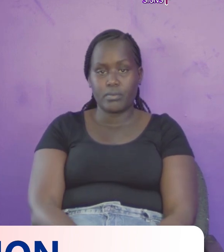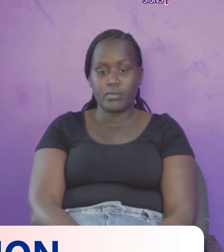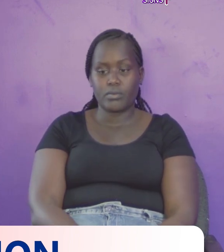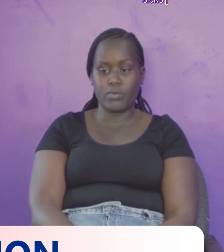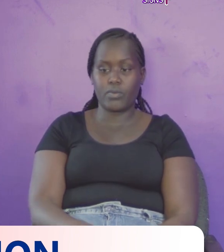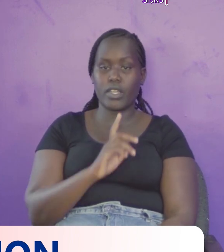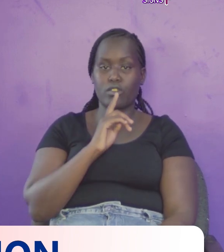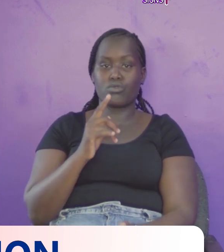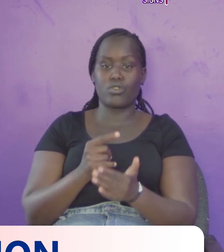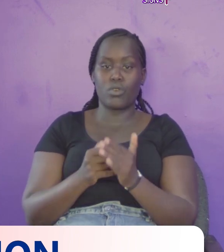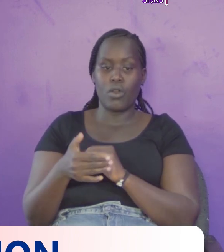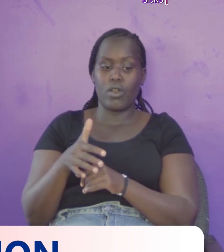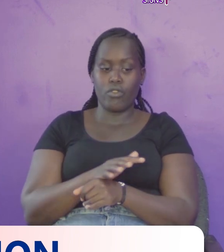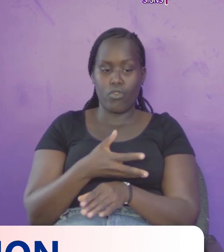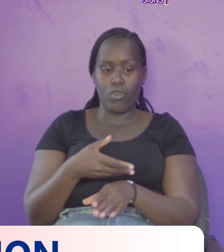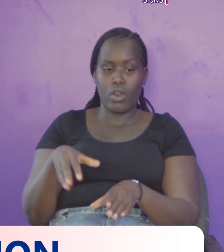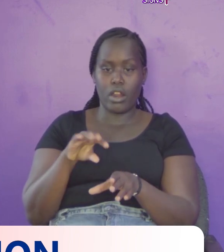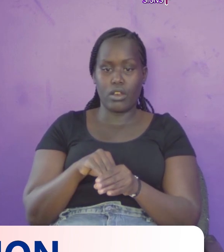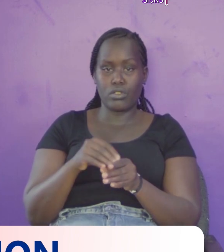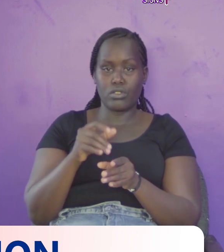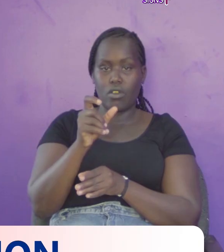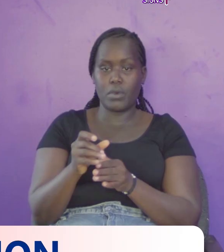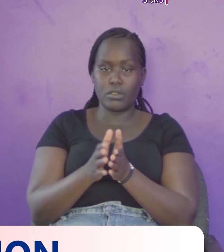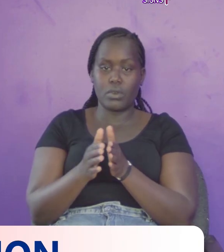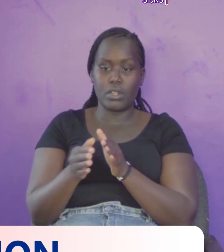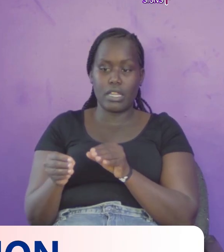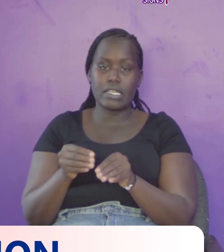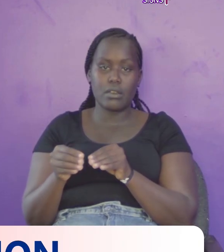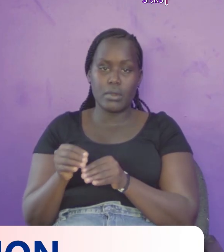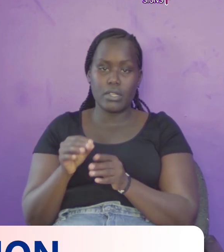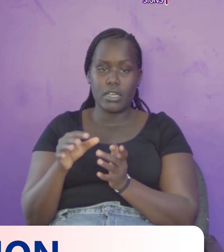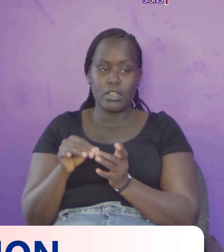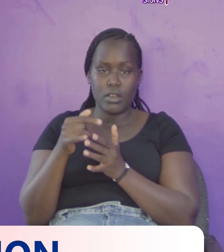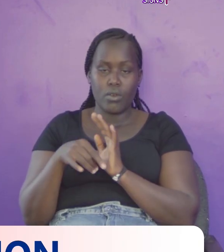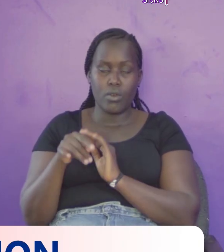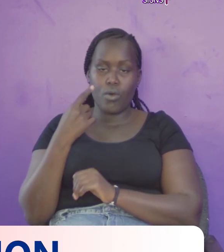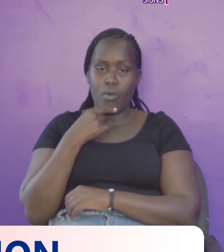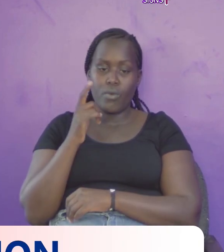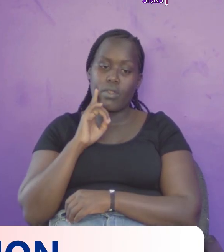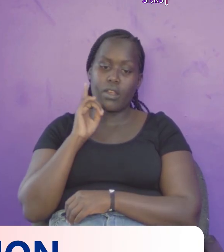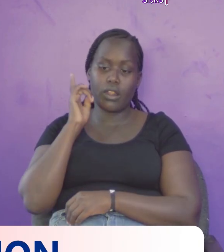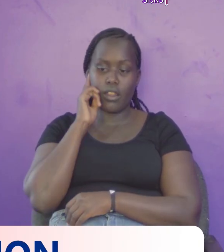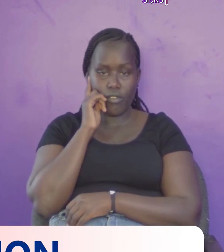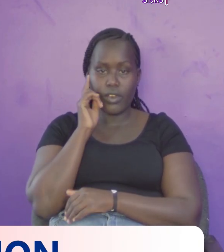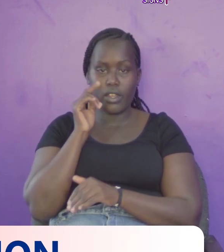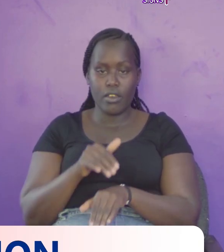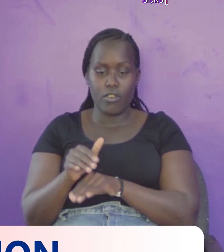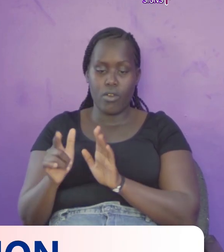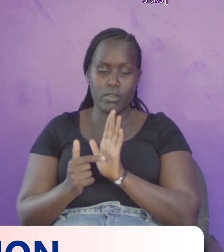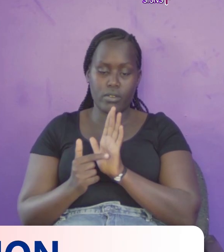to ensure full inclusion of the persons with disabilities, especially the deaf, that they are following these